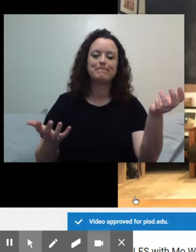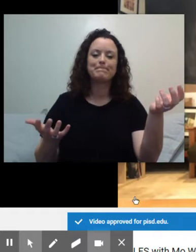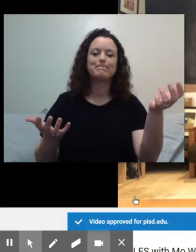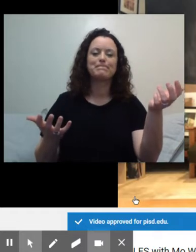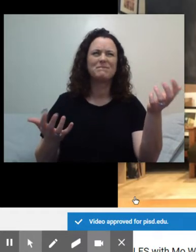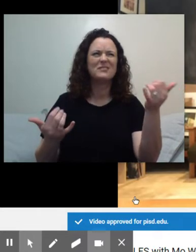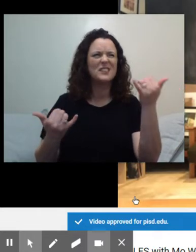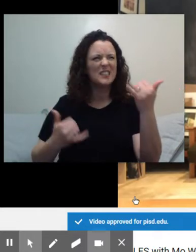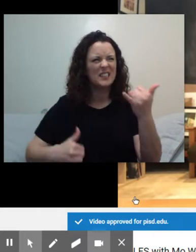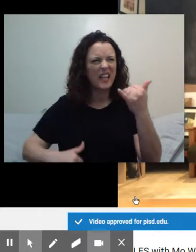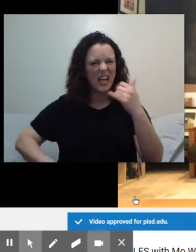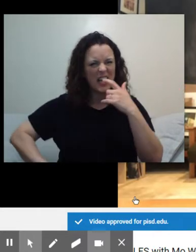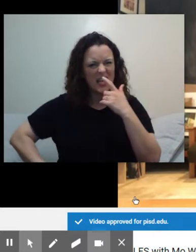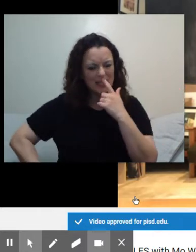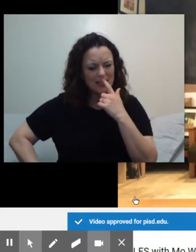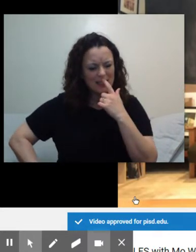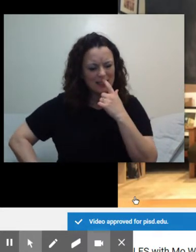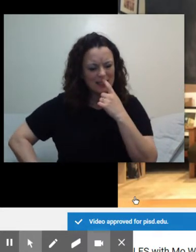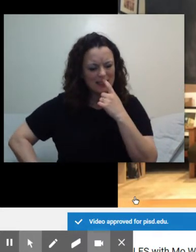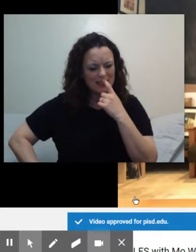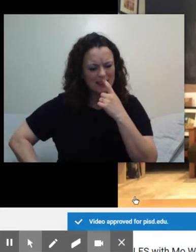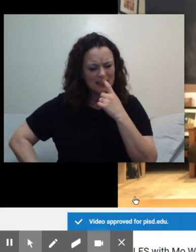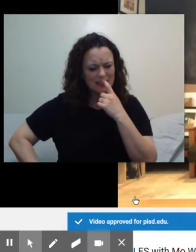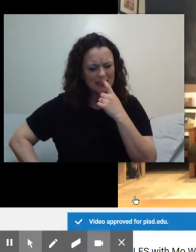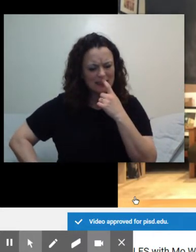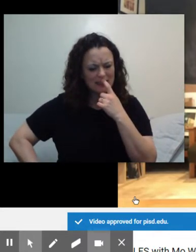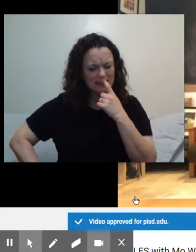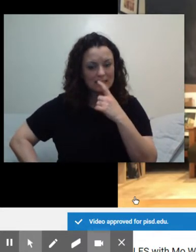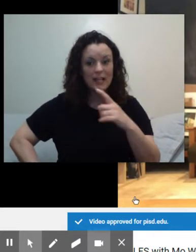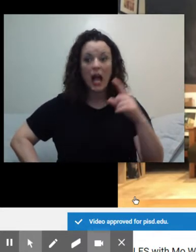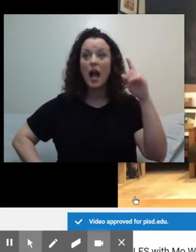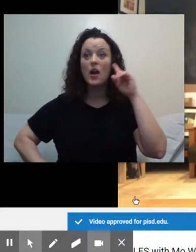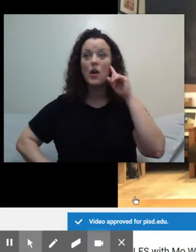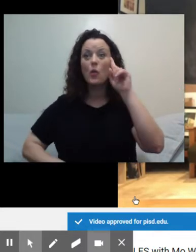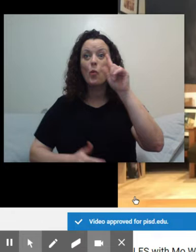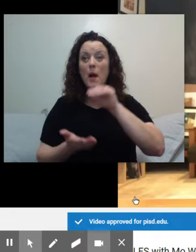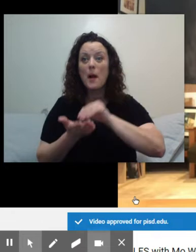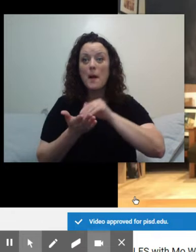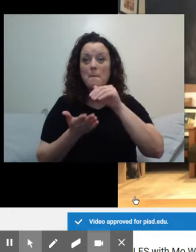Was that today? I heard 1 million kids watch that.